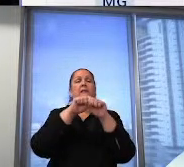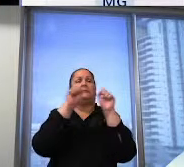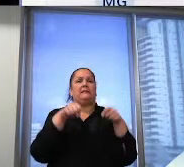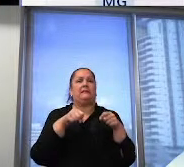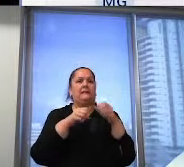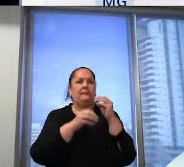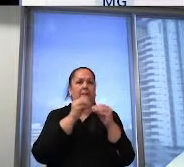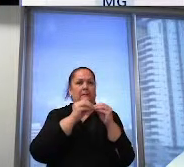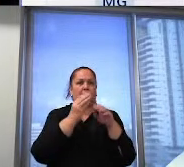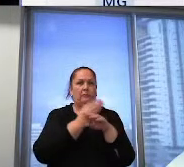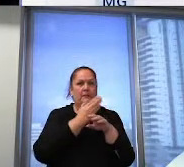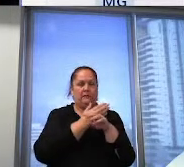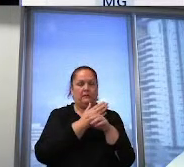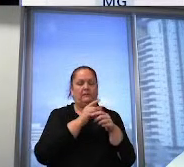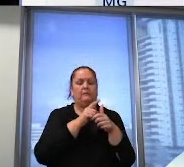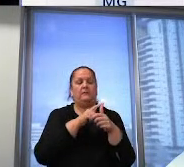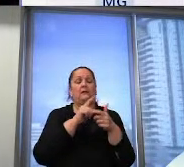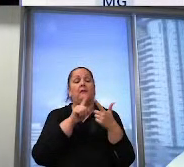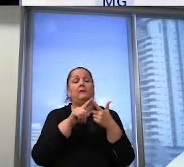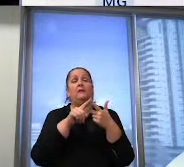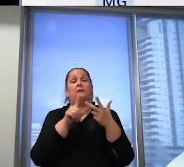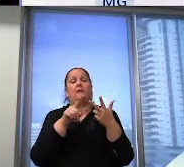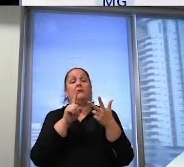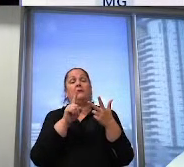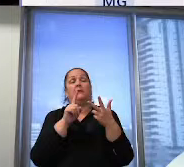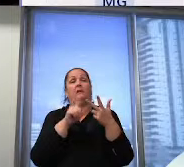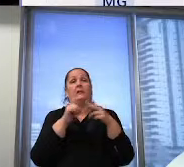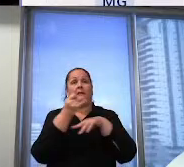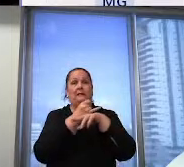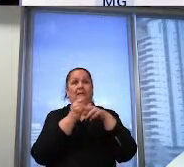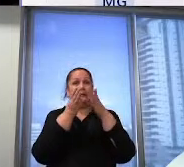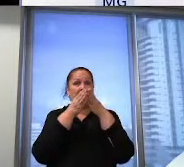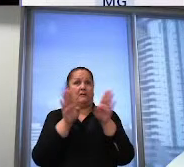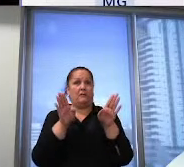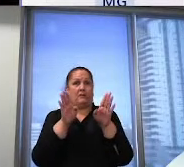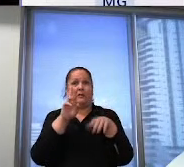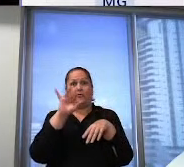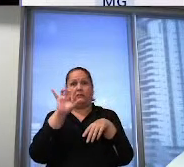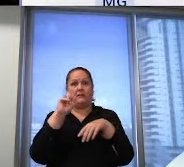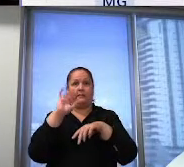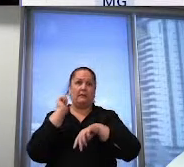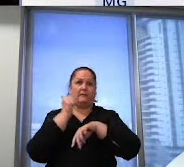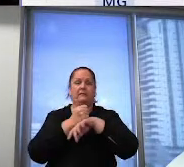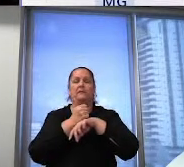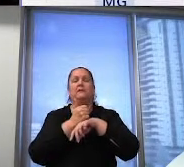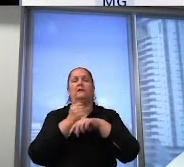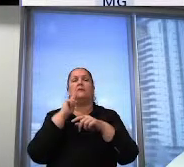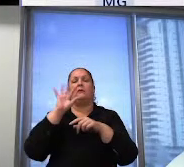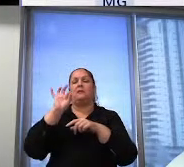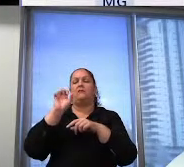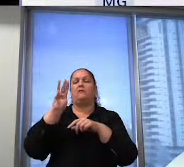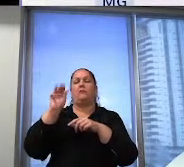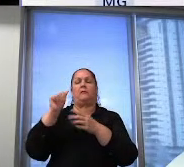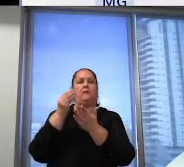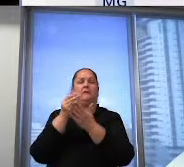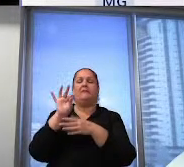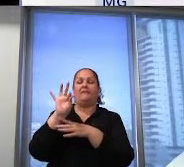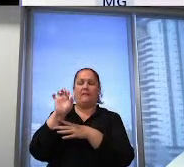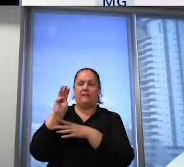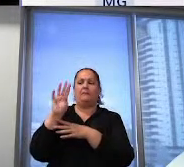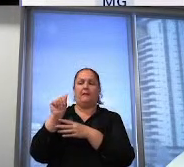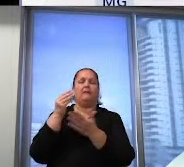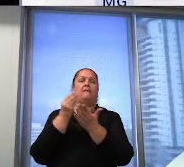remediation components there. The island-wide reset is where the FEMA funding comes